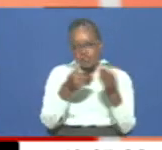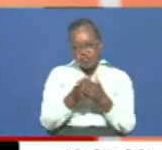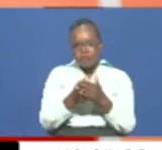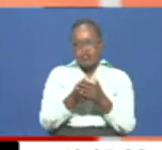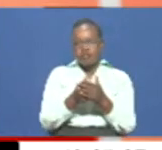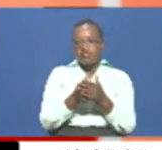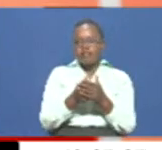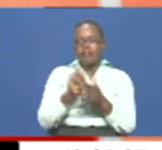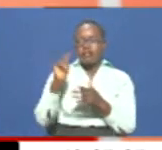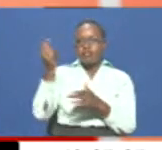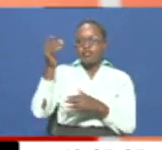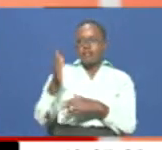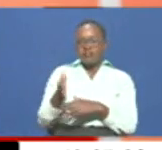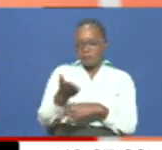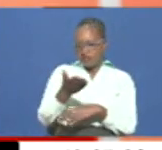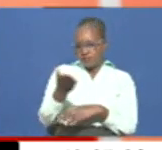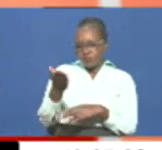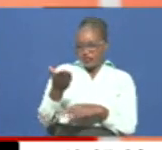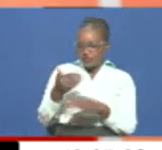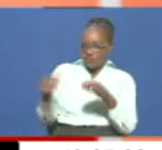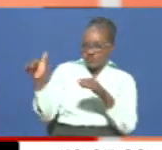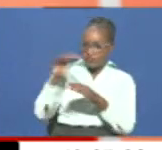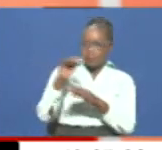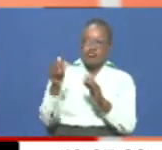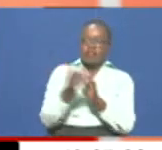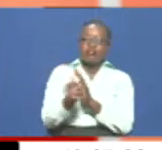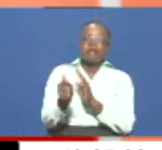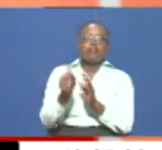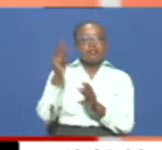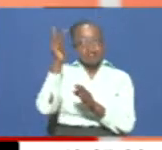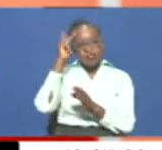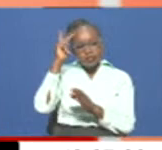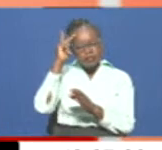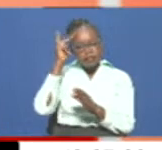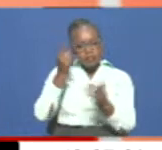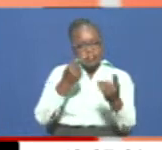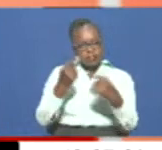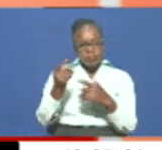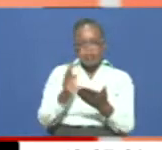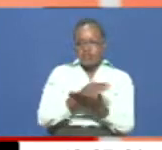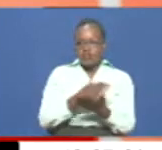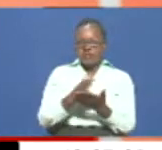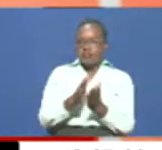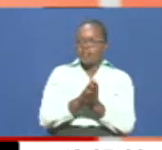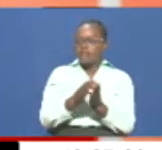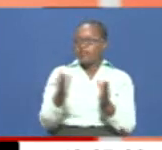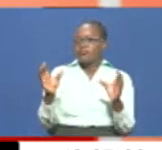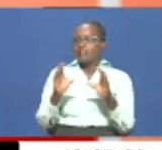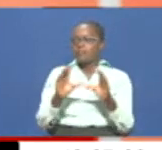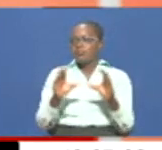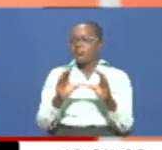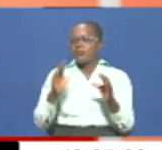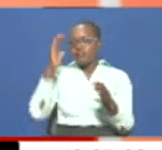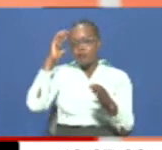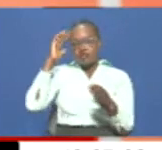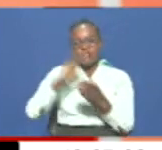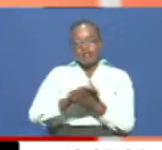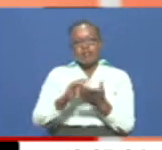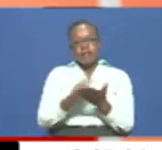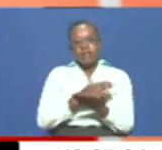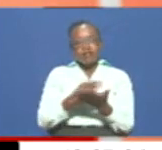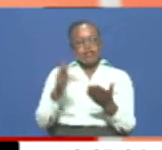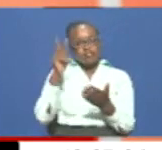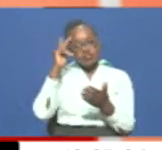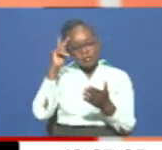who have been able to advance their skills, to advance their knowledge, to come and share with the rest of the coaches. And we believe that this sharing of knowledge